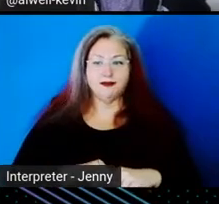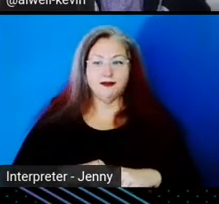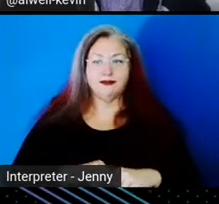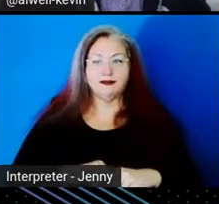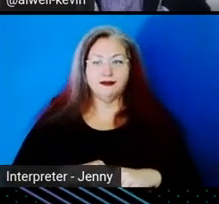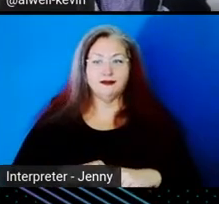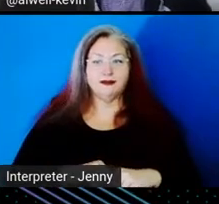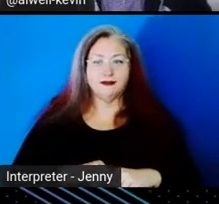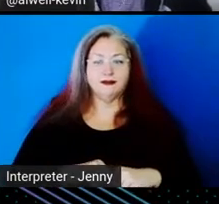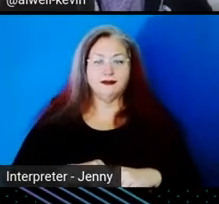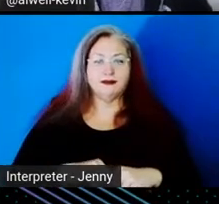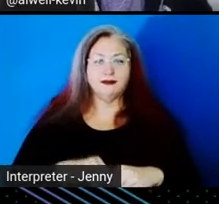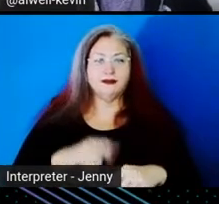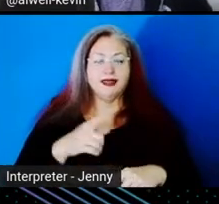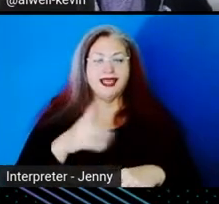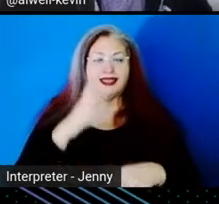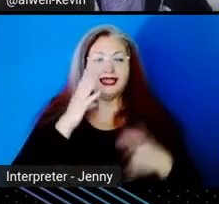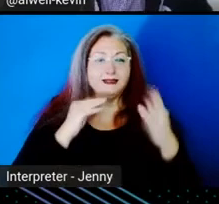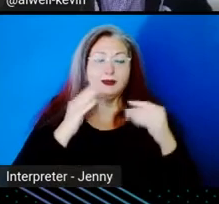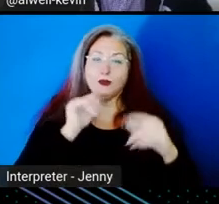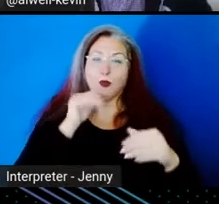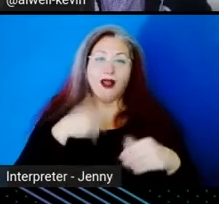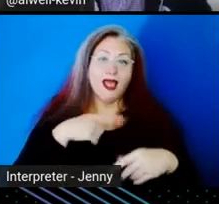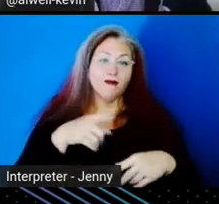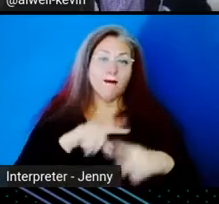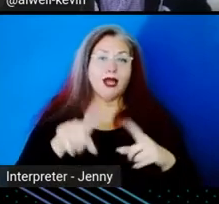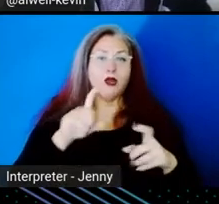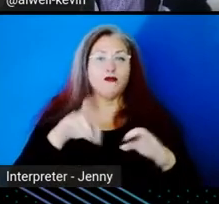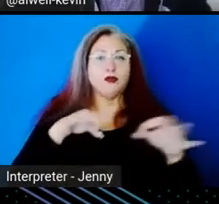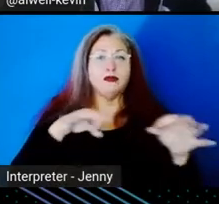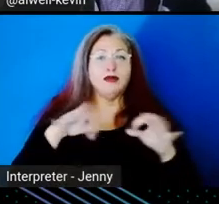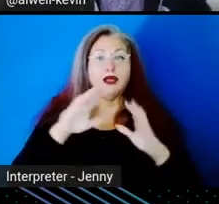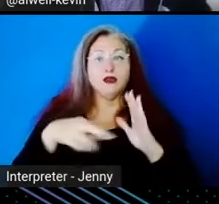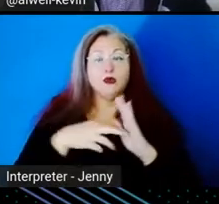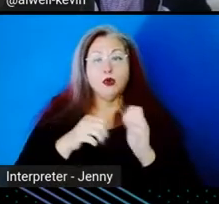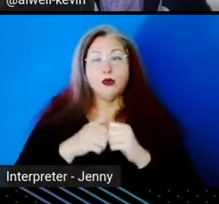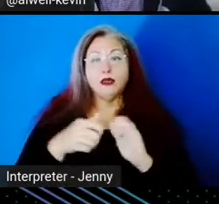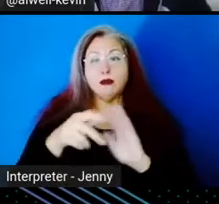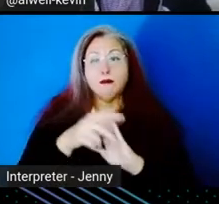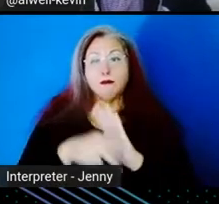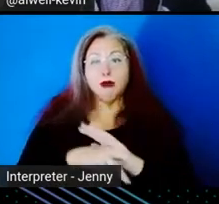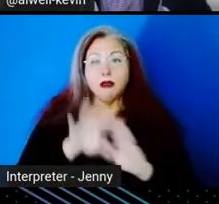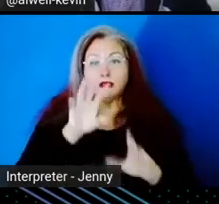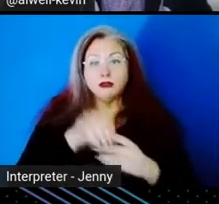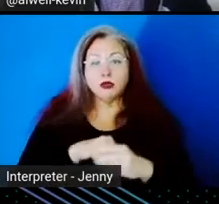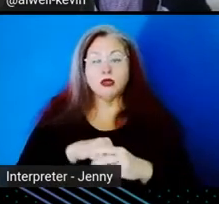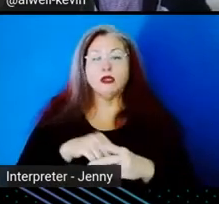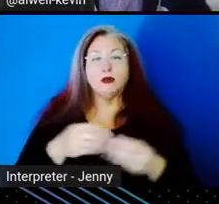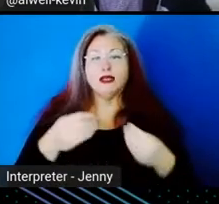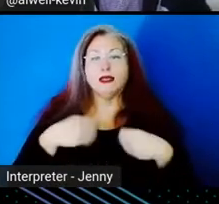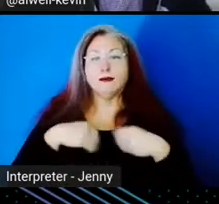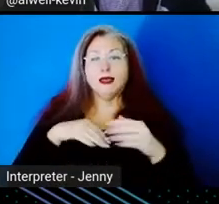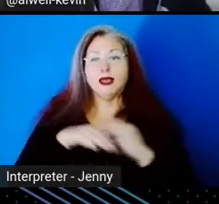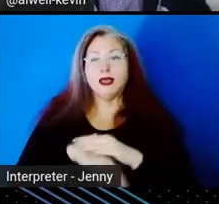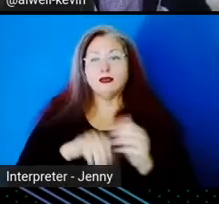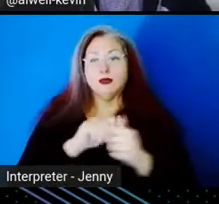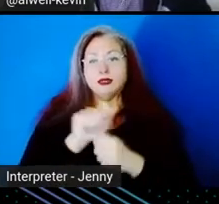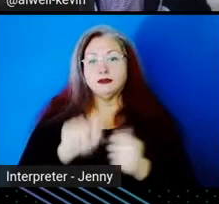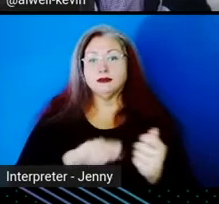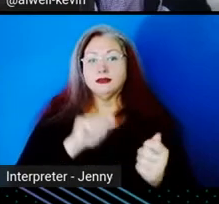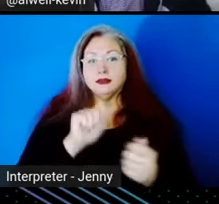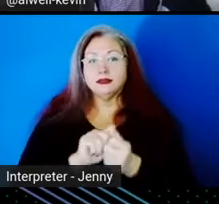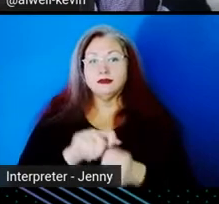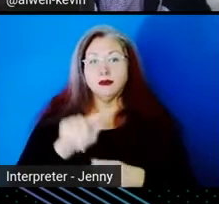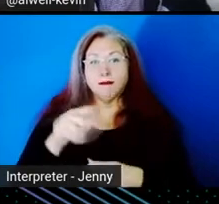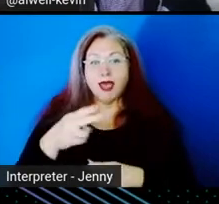yourself. Defining a role that will have a policy associated with it that will give me access to a specific path